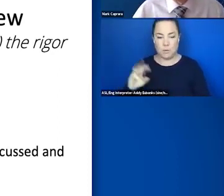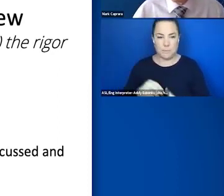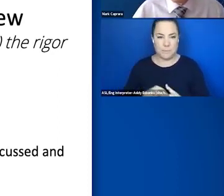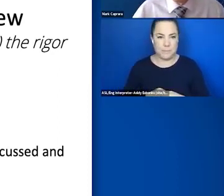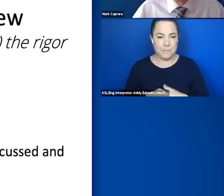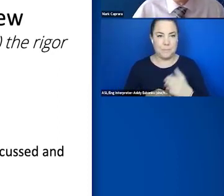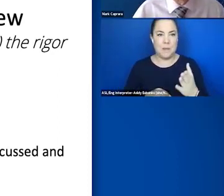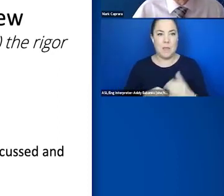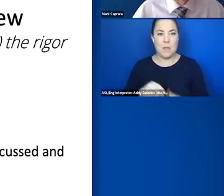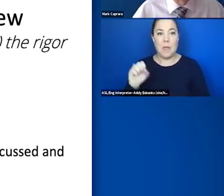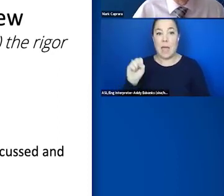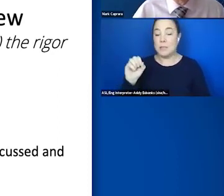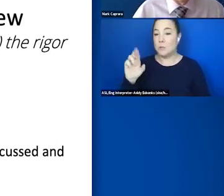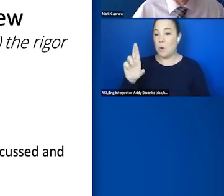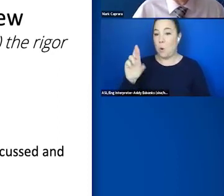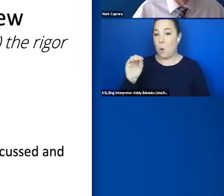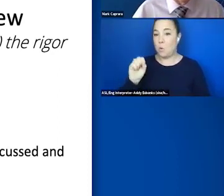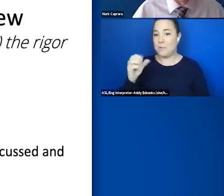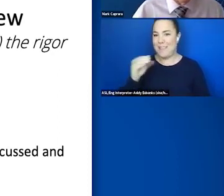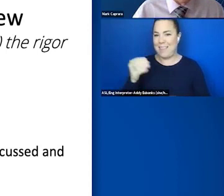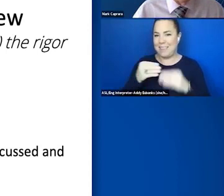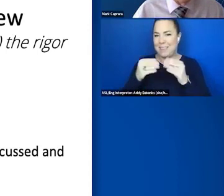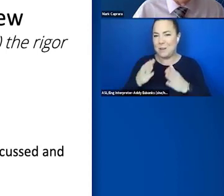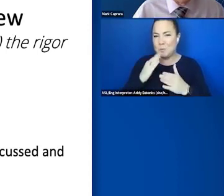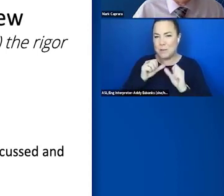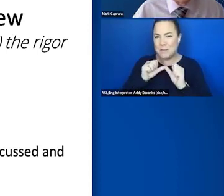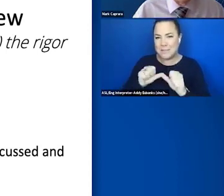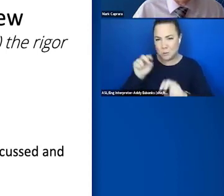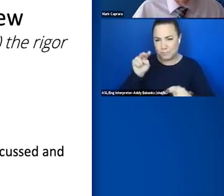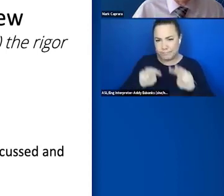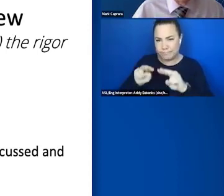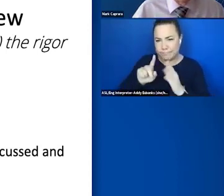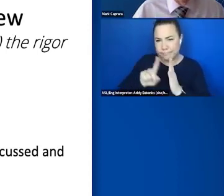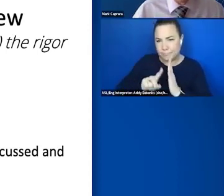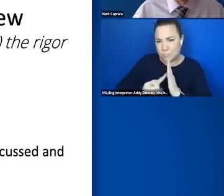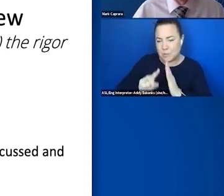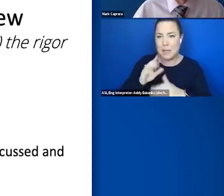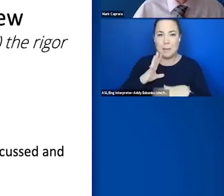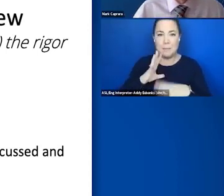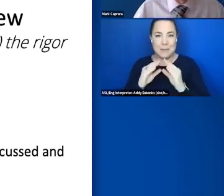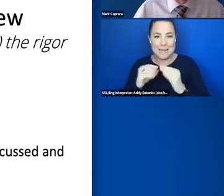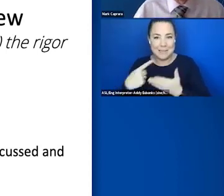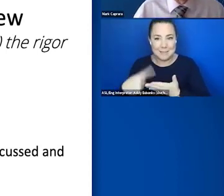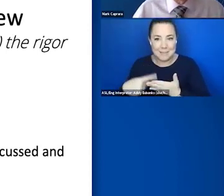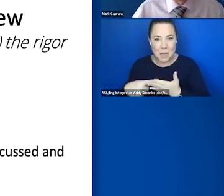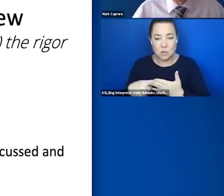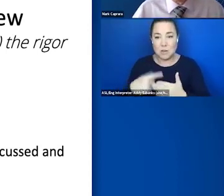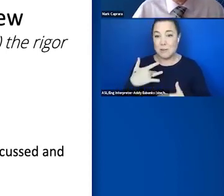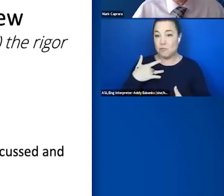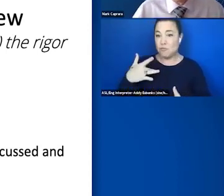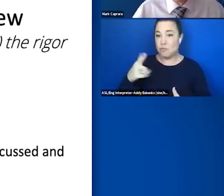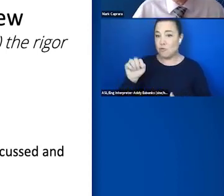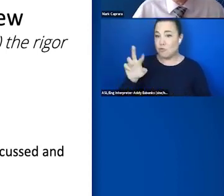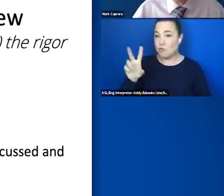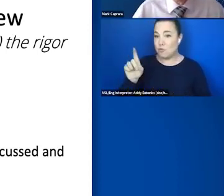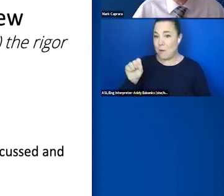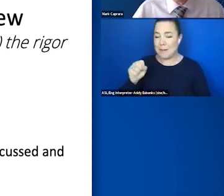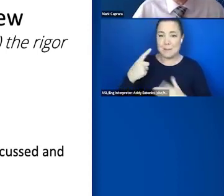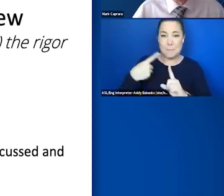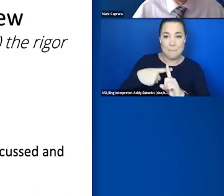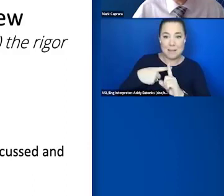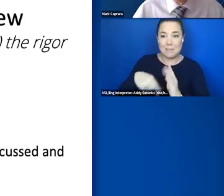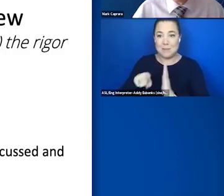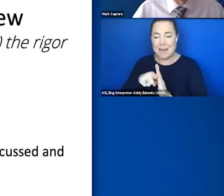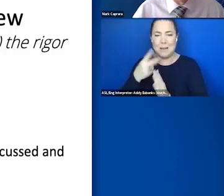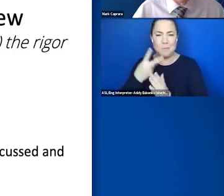or negative, will be discussed, and problems addressed promptly. We'll be monitoring and benchmarking scoring distributions against